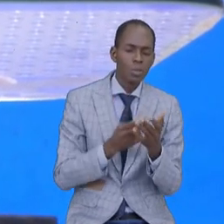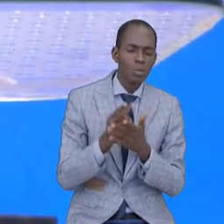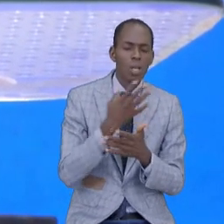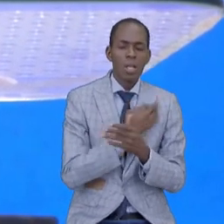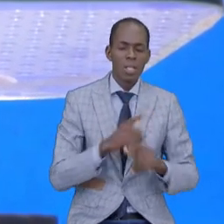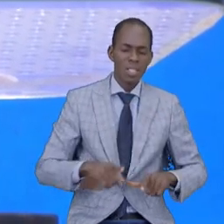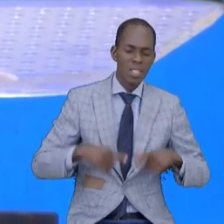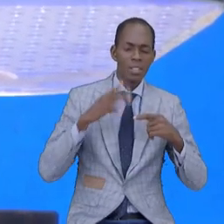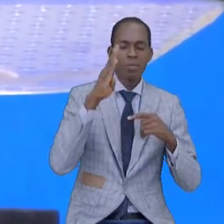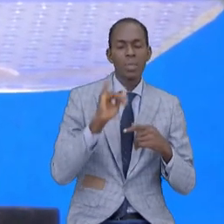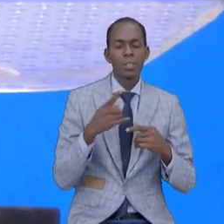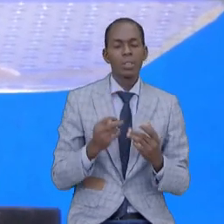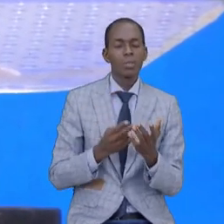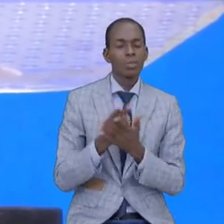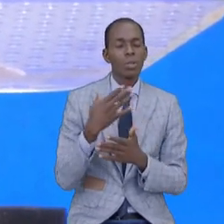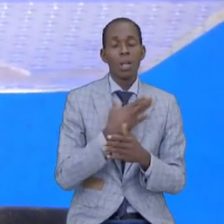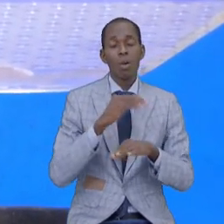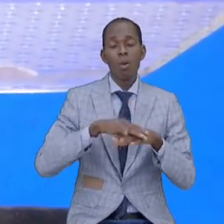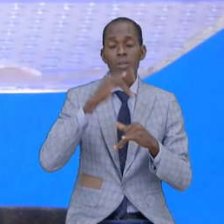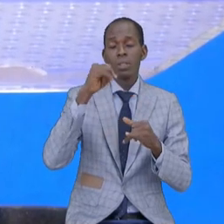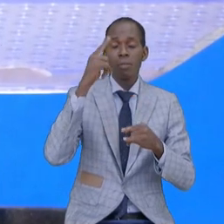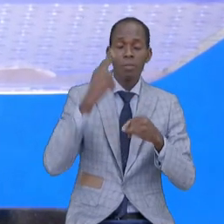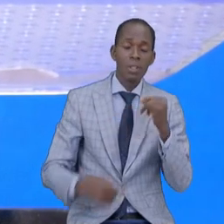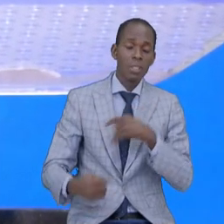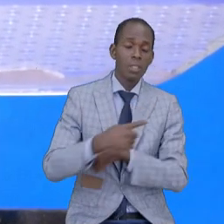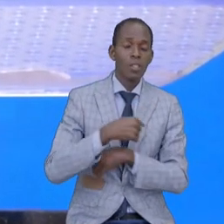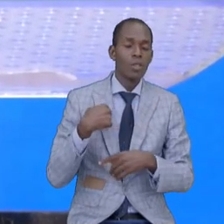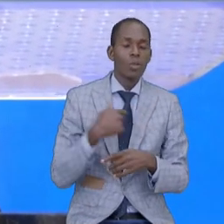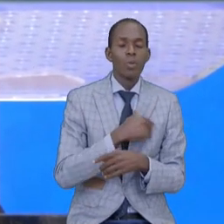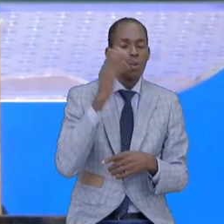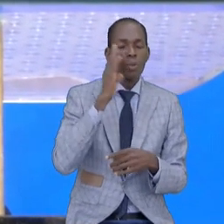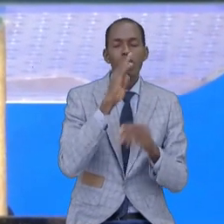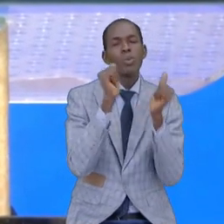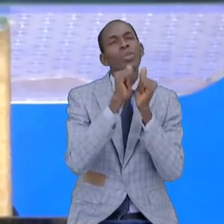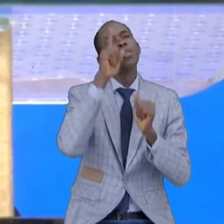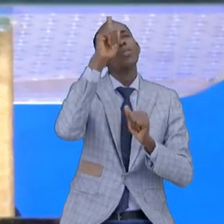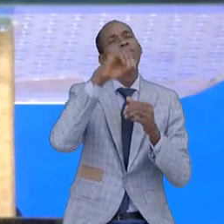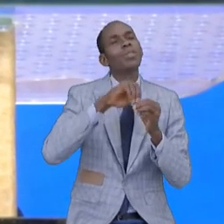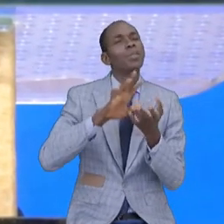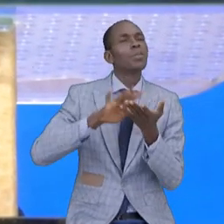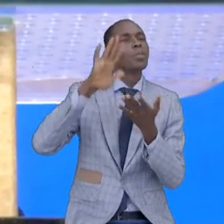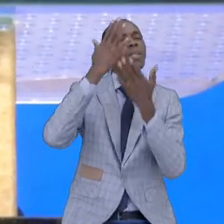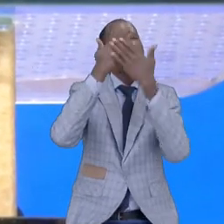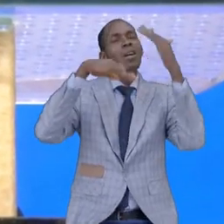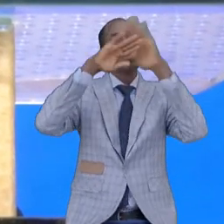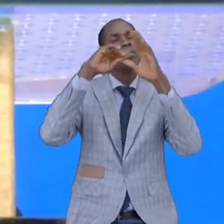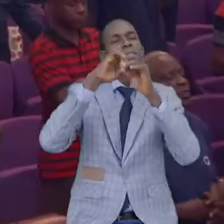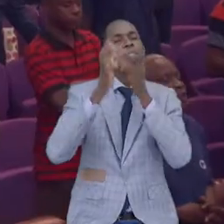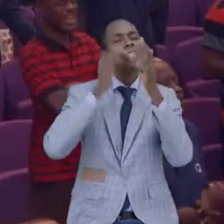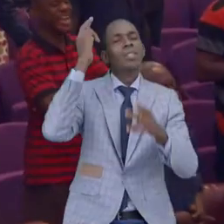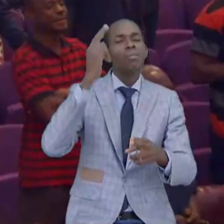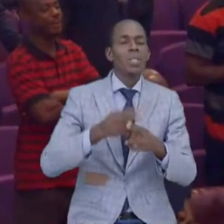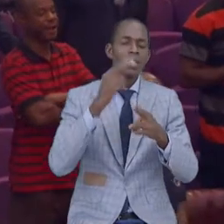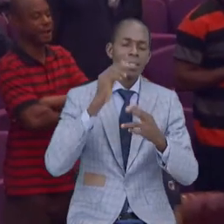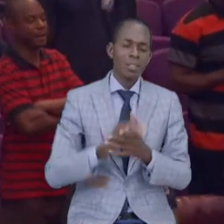live by the truth. And on the final day, we'll be with you in glory in heaven, in Jesus'